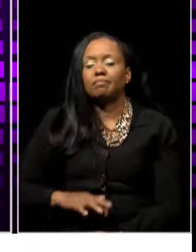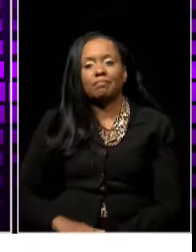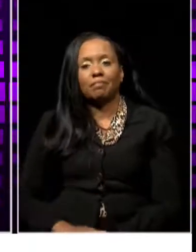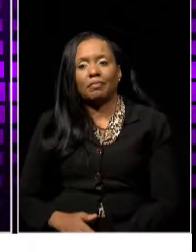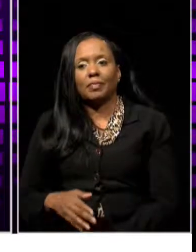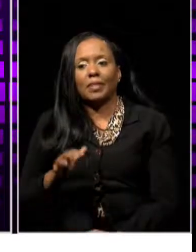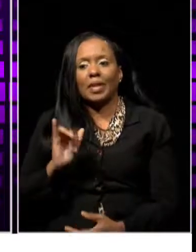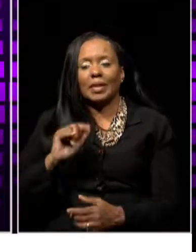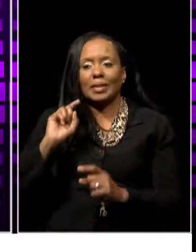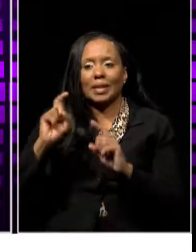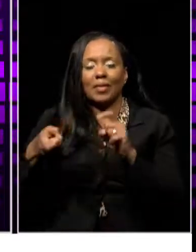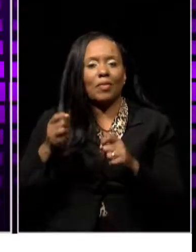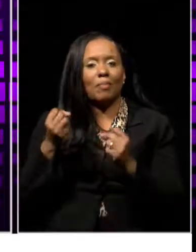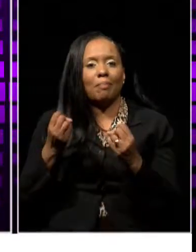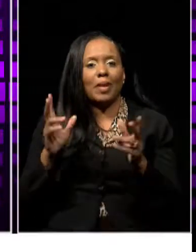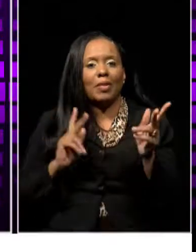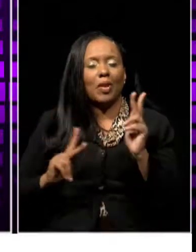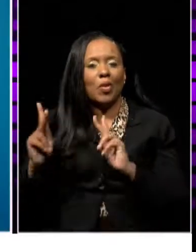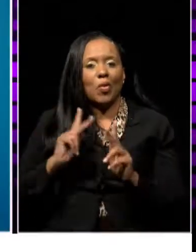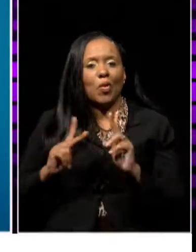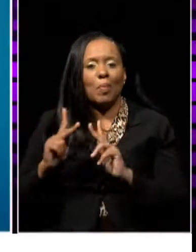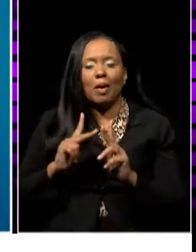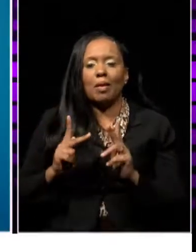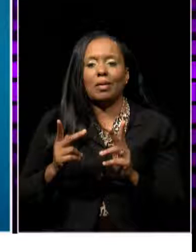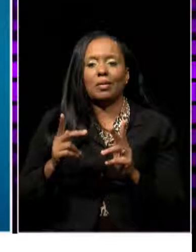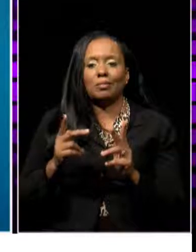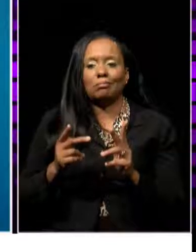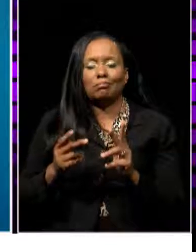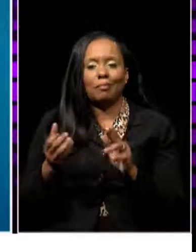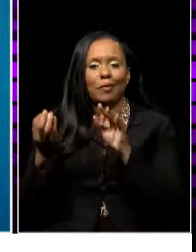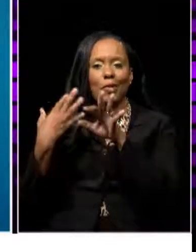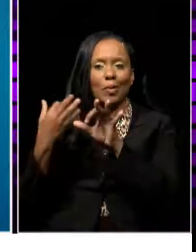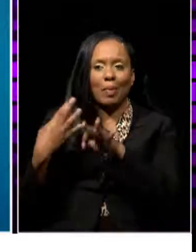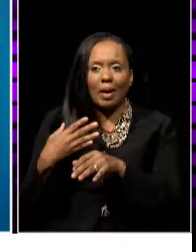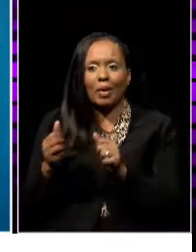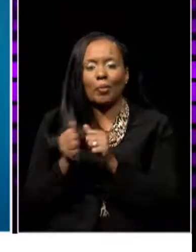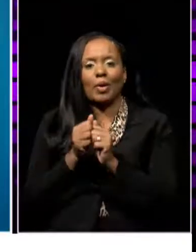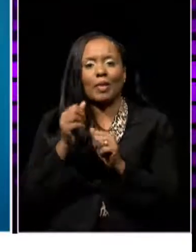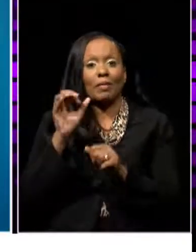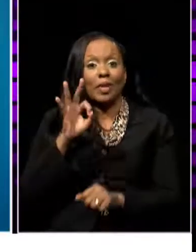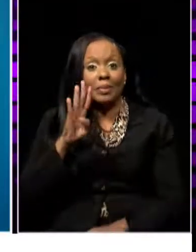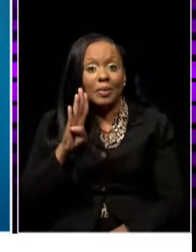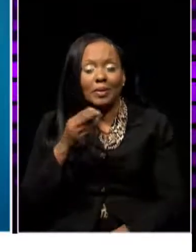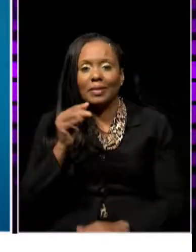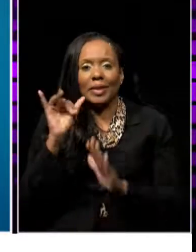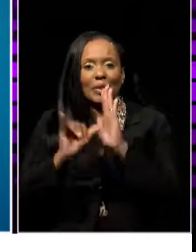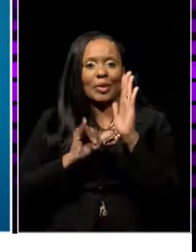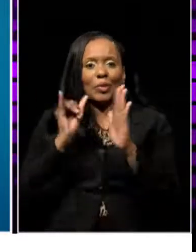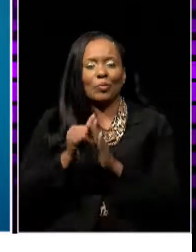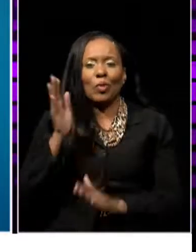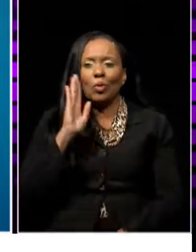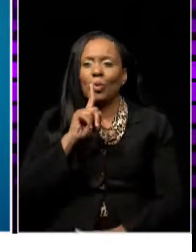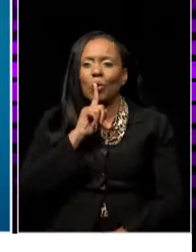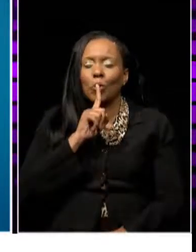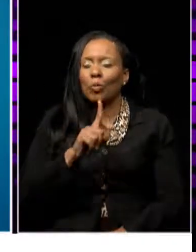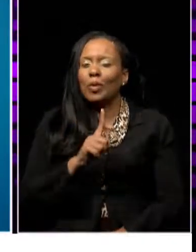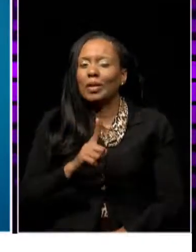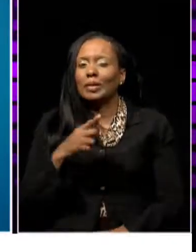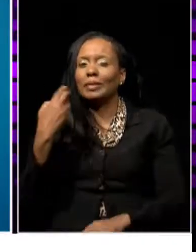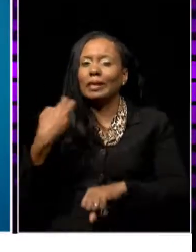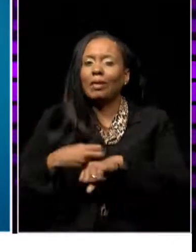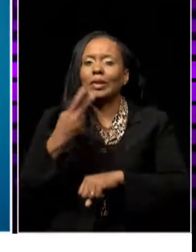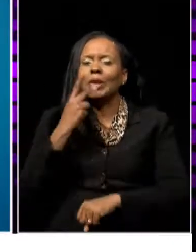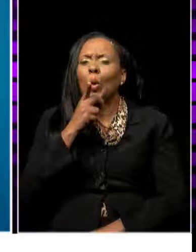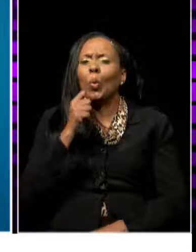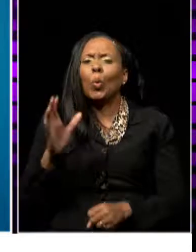seen many interactions online via Facebook and the YouTube, and I know for sure it will be a tight one deciding who will win